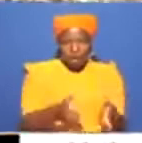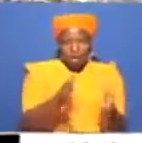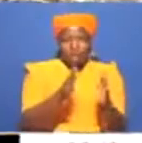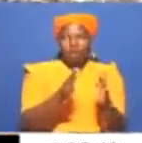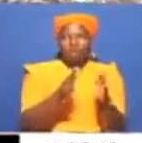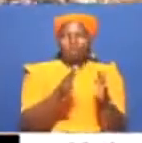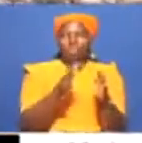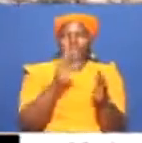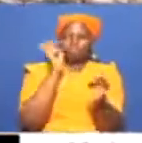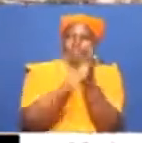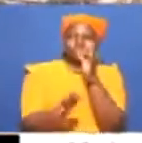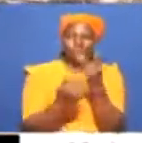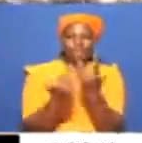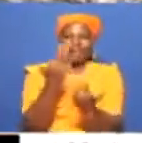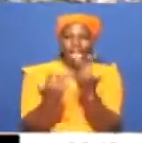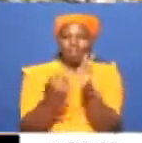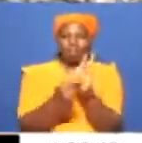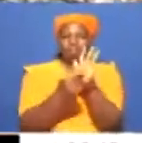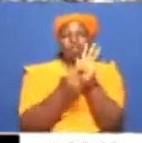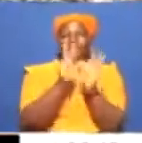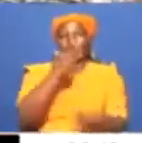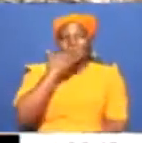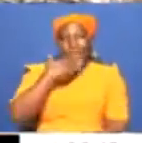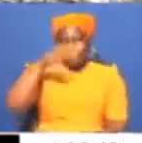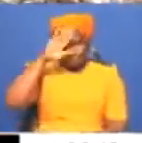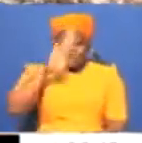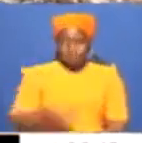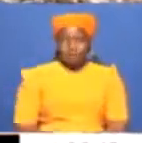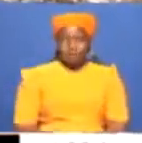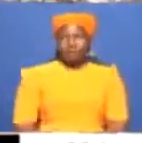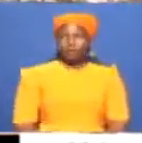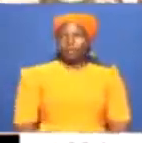to express their frustrations.